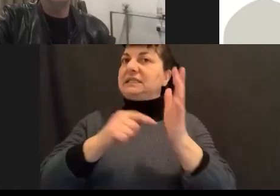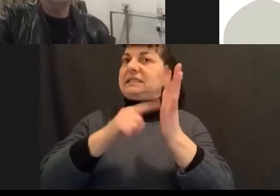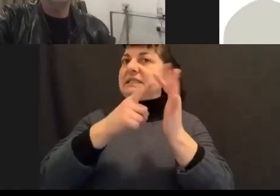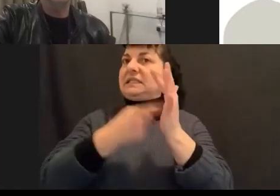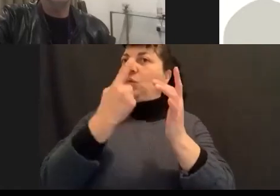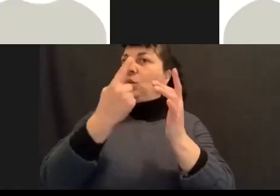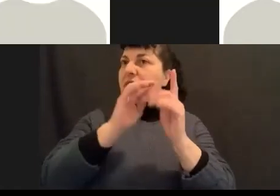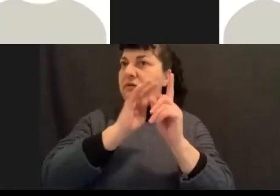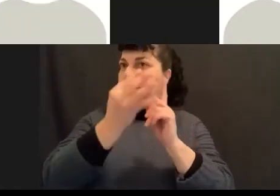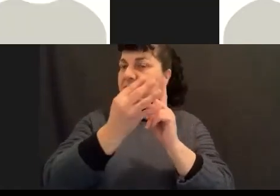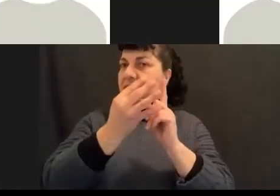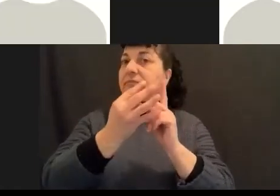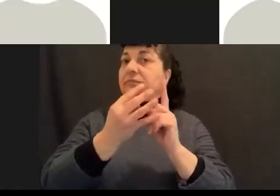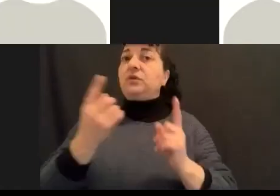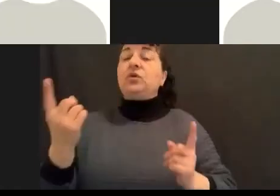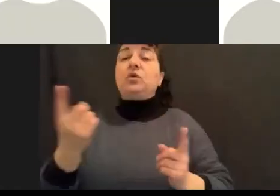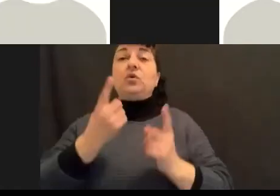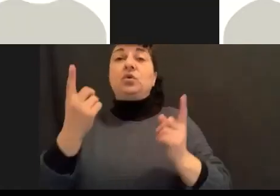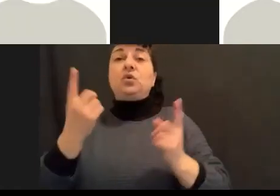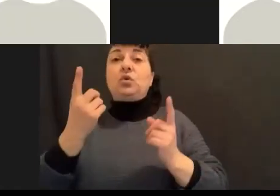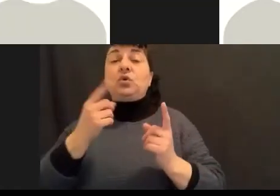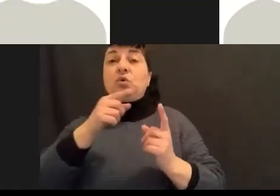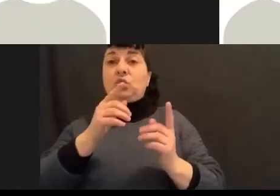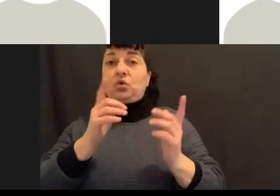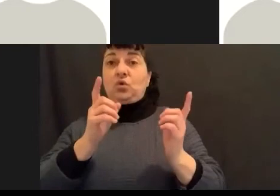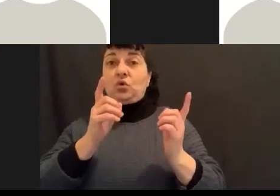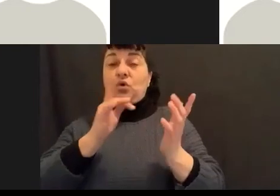of a student at Notre Dame or St Brendan's should not be at work.